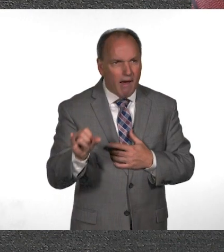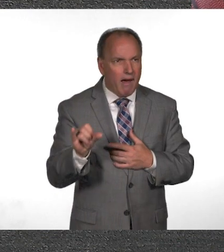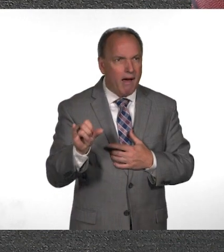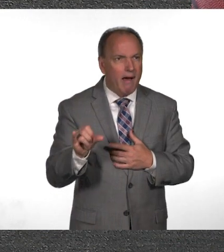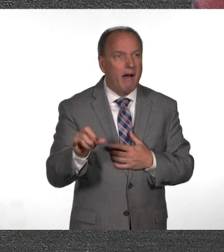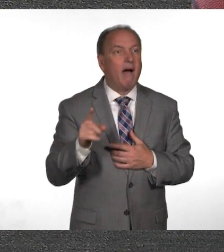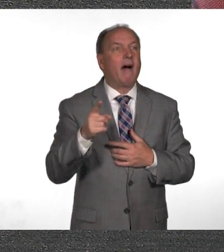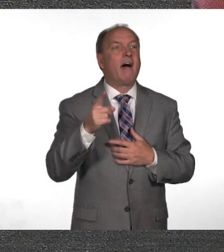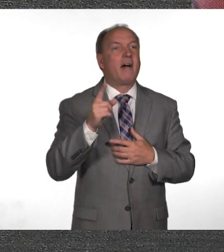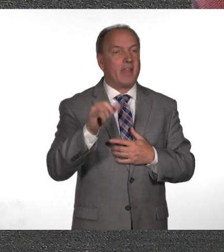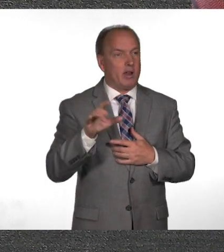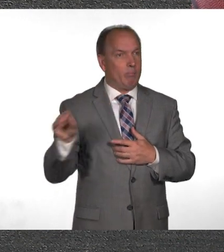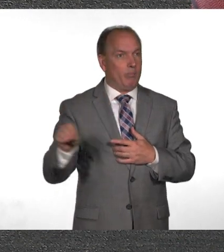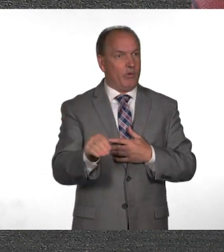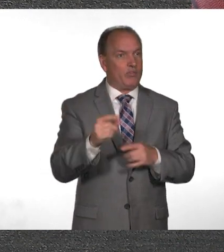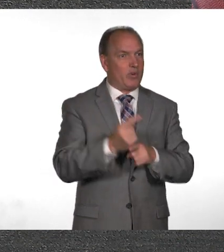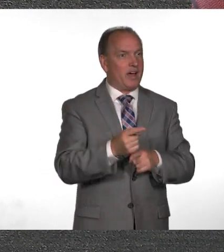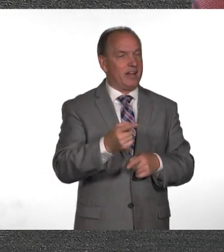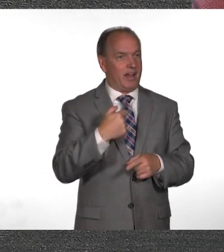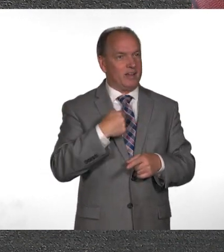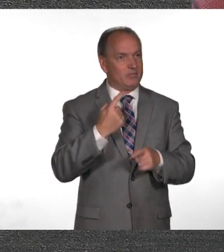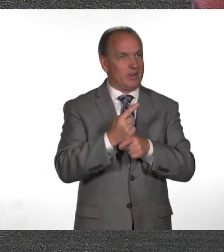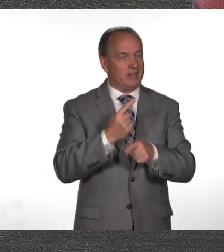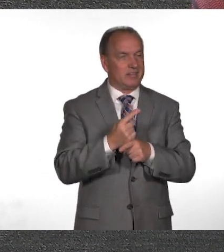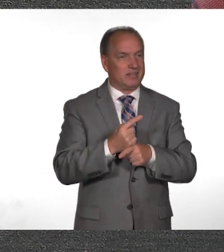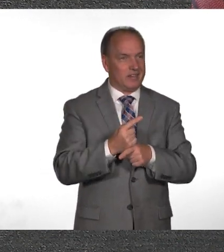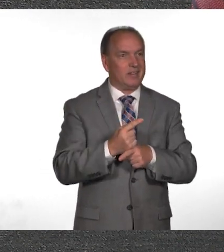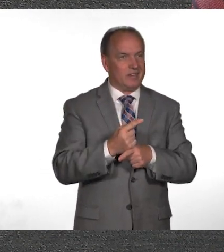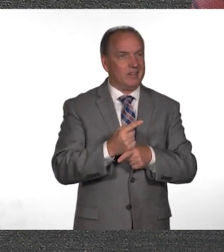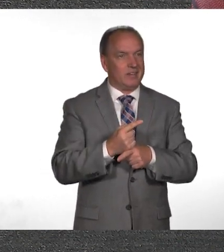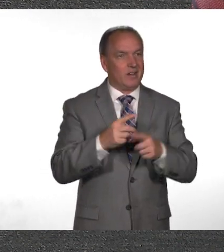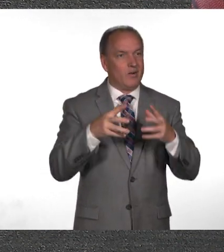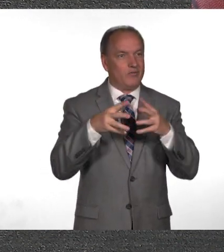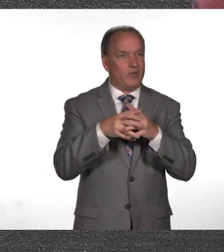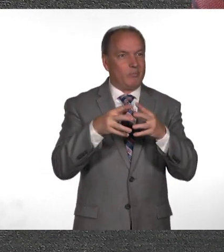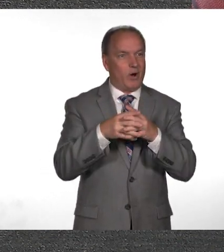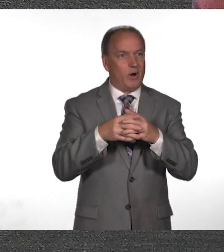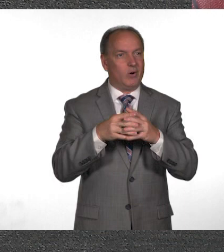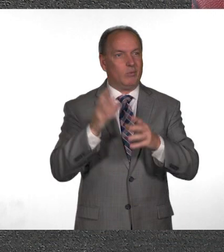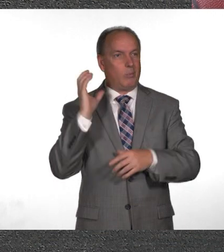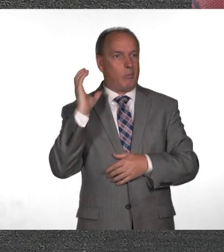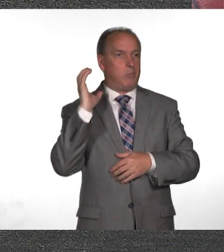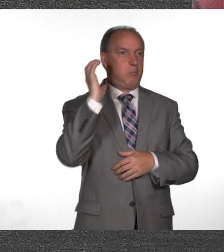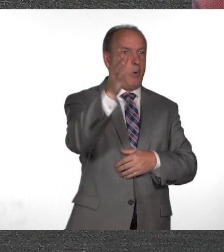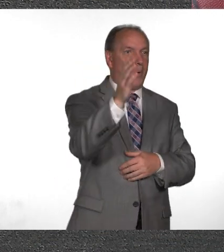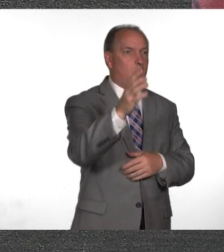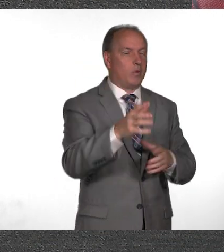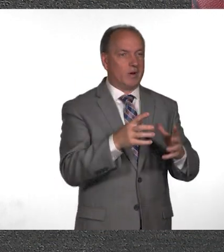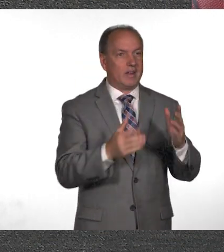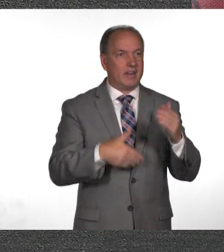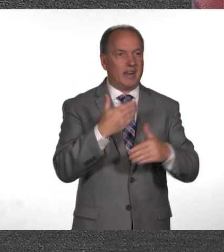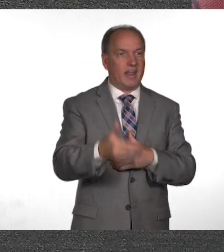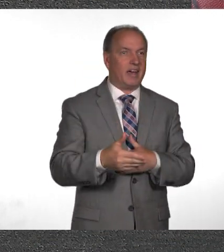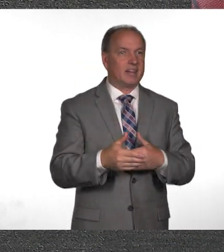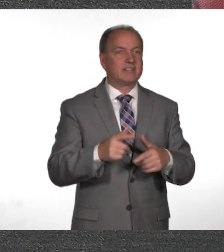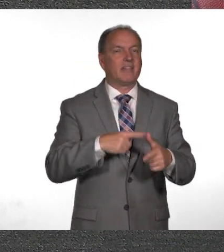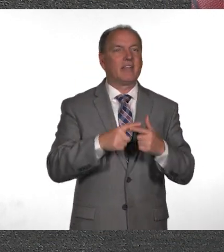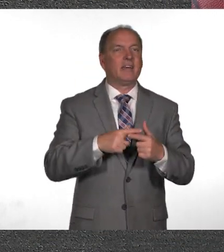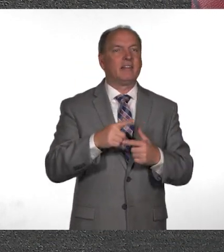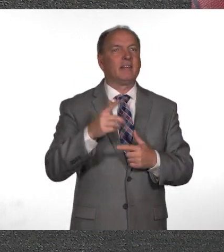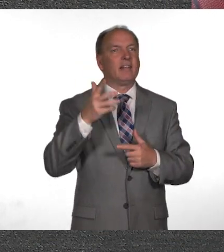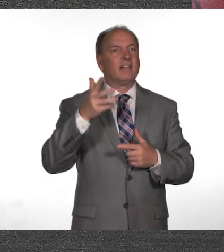Oh, I kind of moved that one right into place, didn't I? It's the football. I think the football goes next. Yeah, and then we've